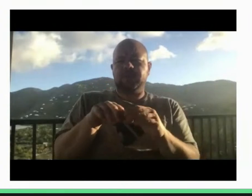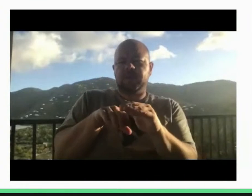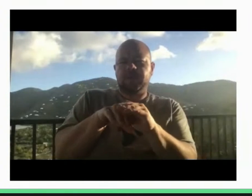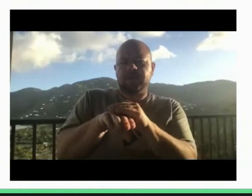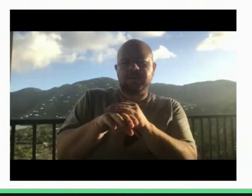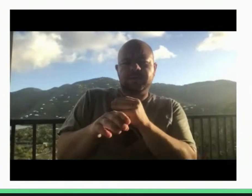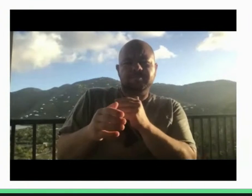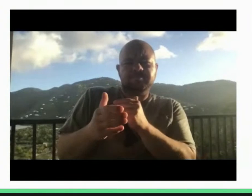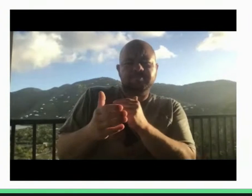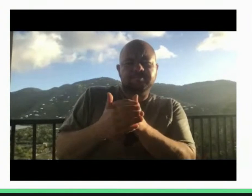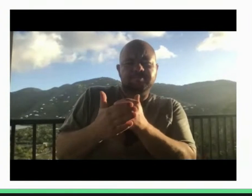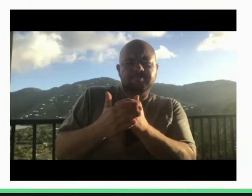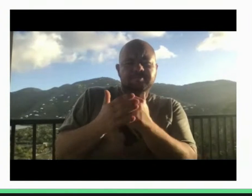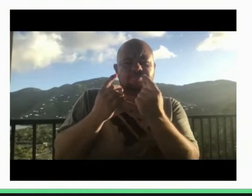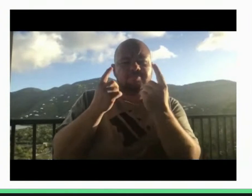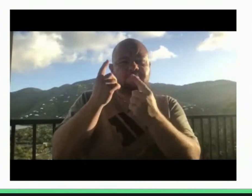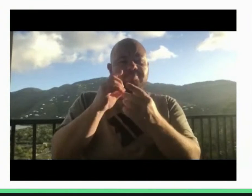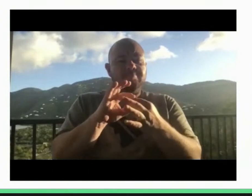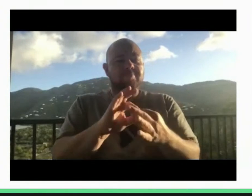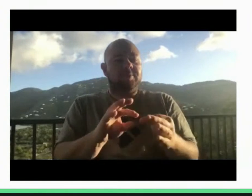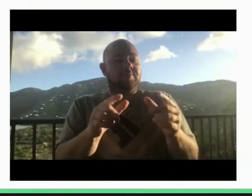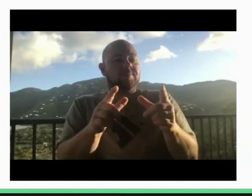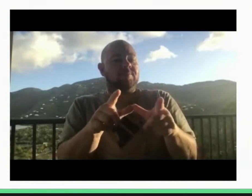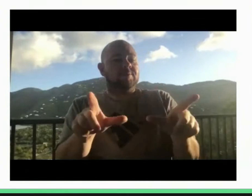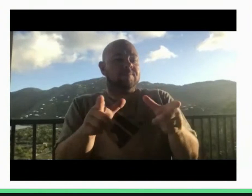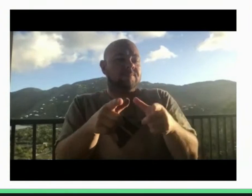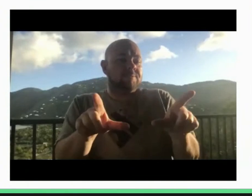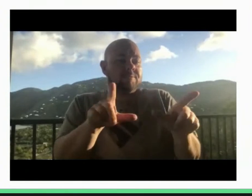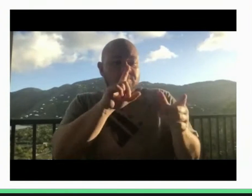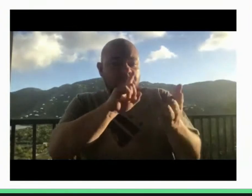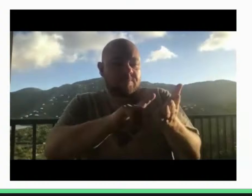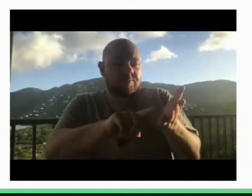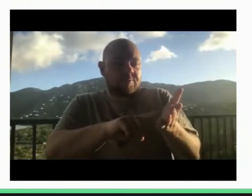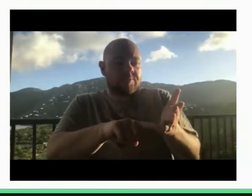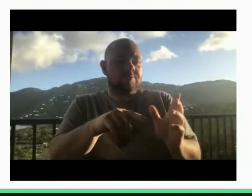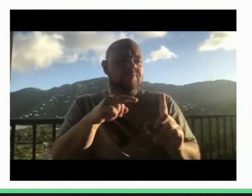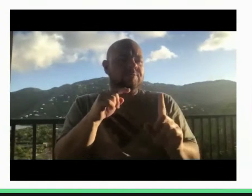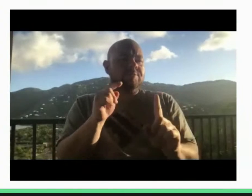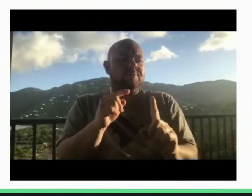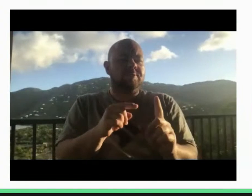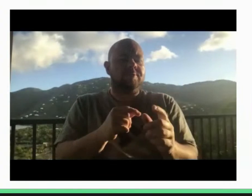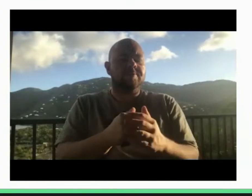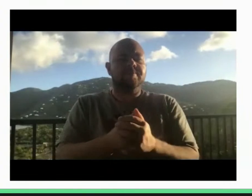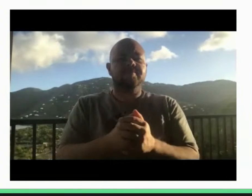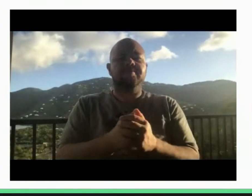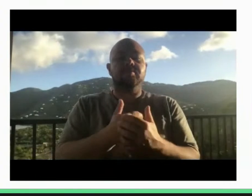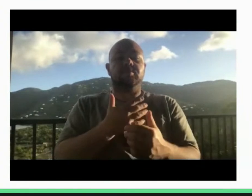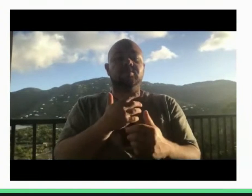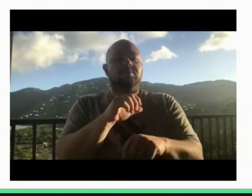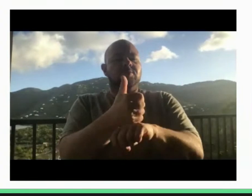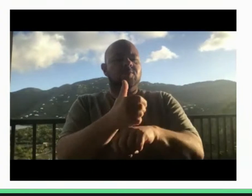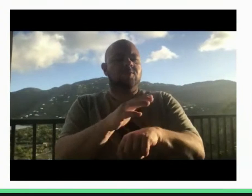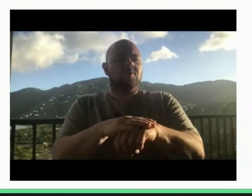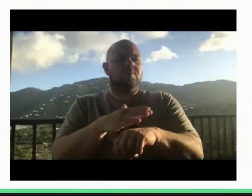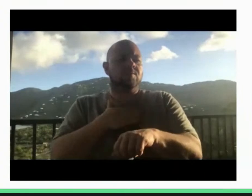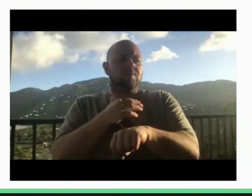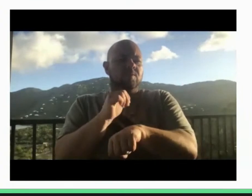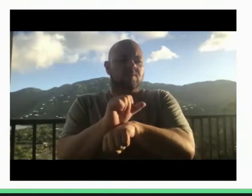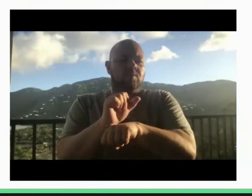wants to look at disability access and how it relates to language.